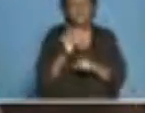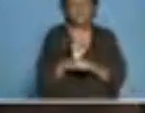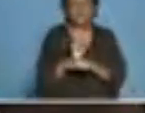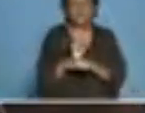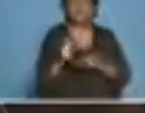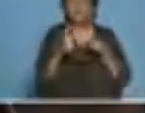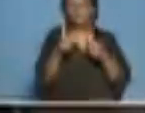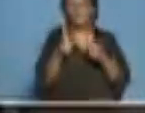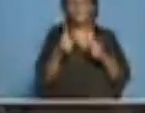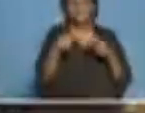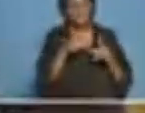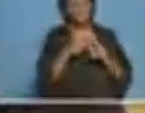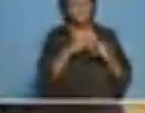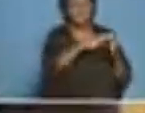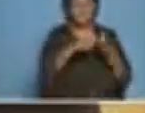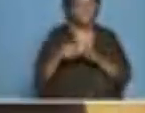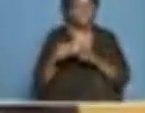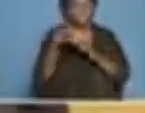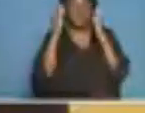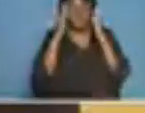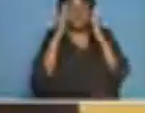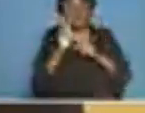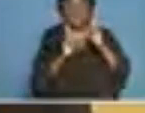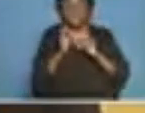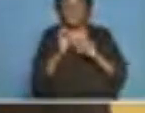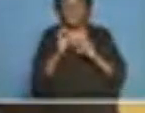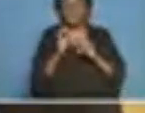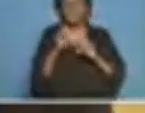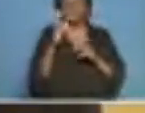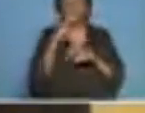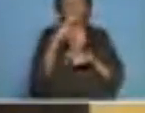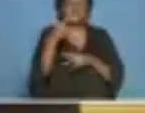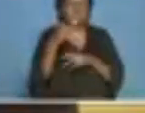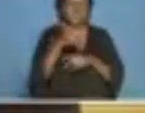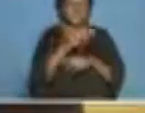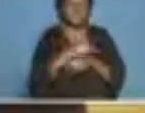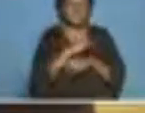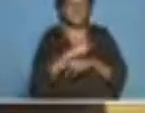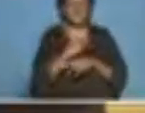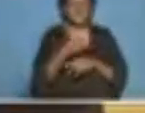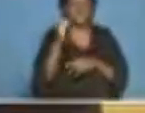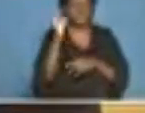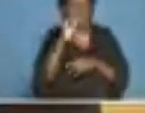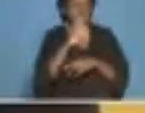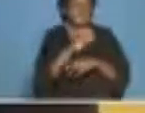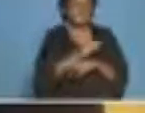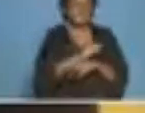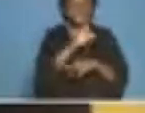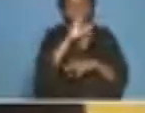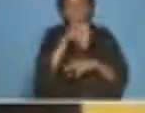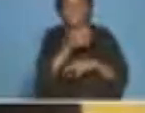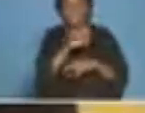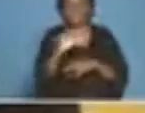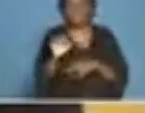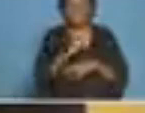have given to the community. We have J.R. McDonald, we have Franny De Cardenas, Jeff Andrews,